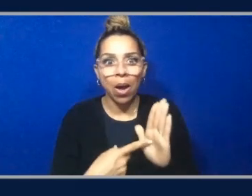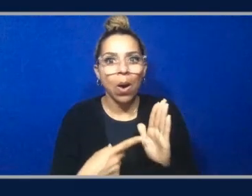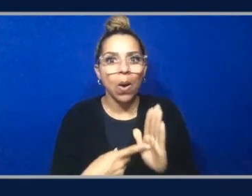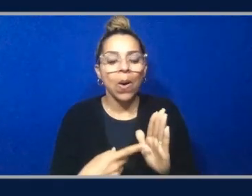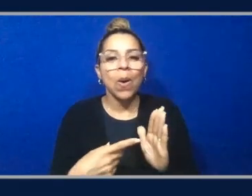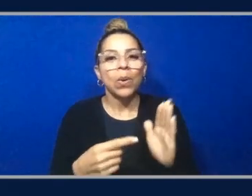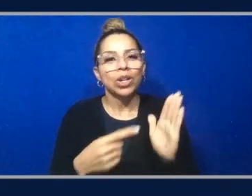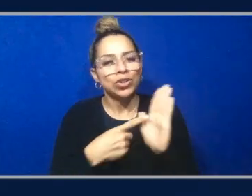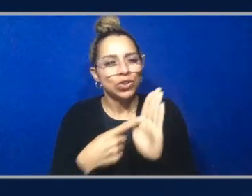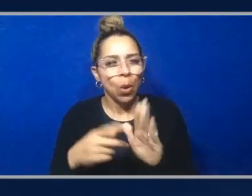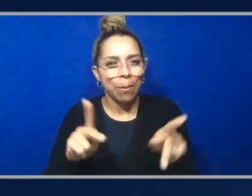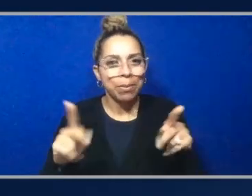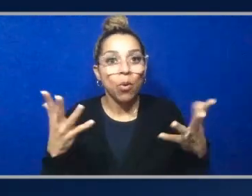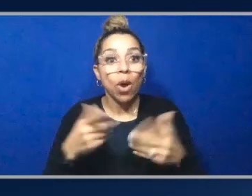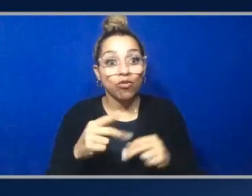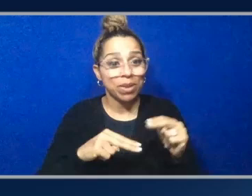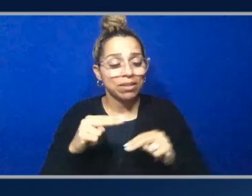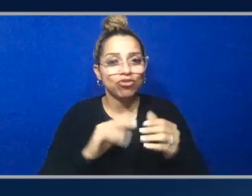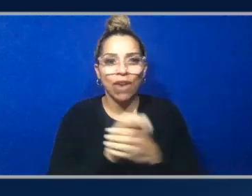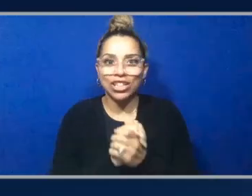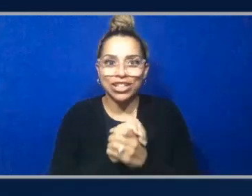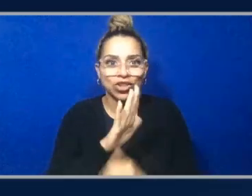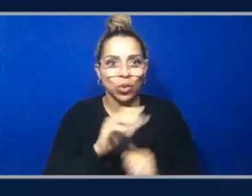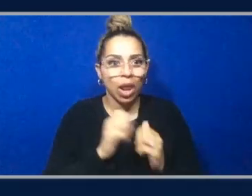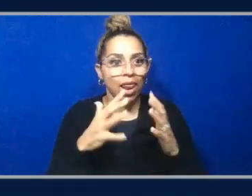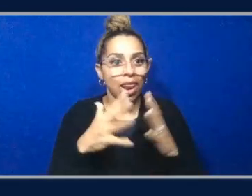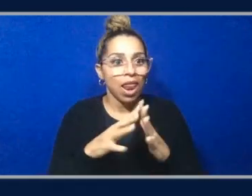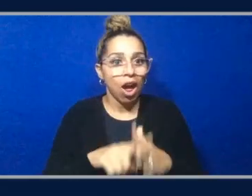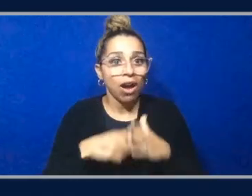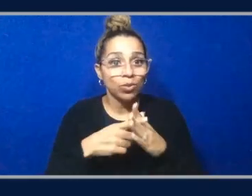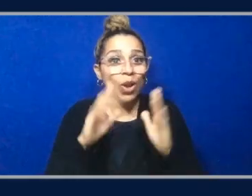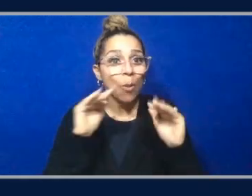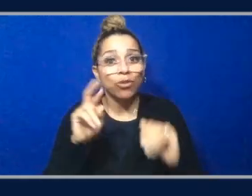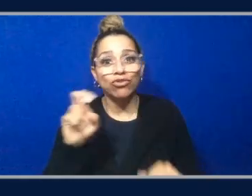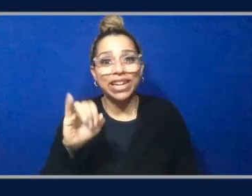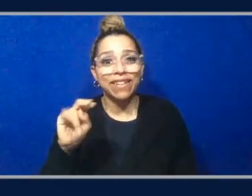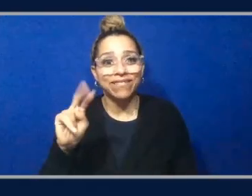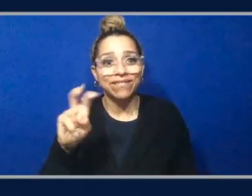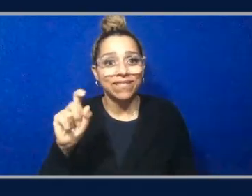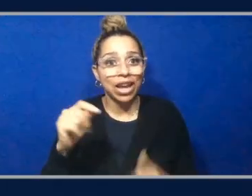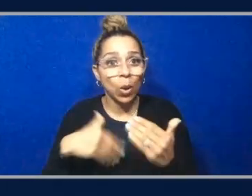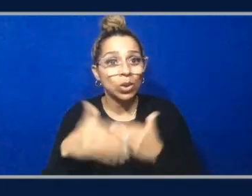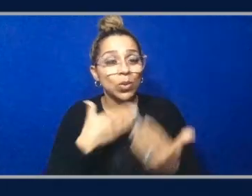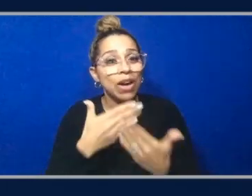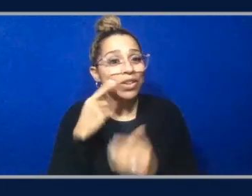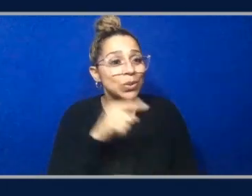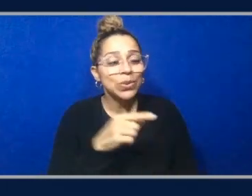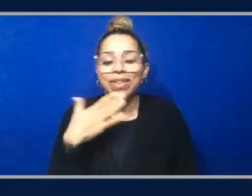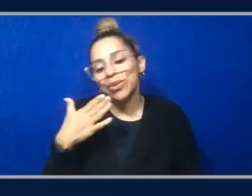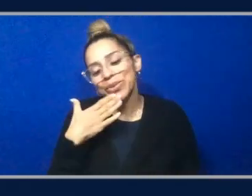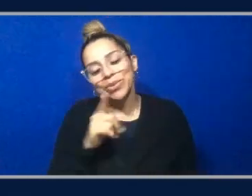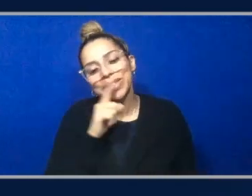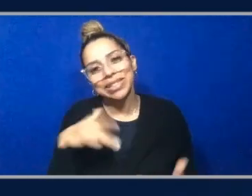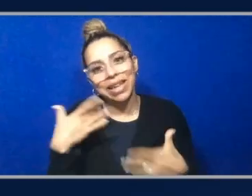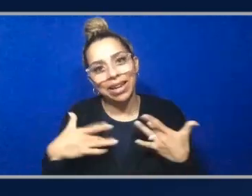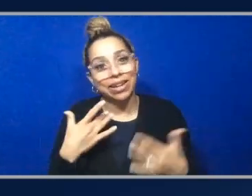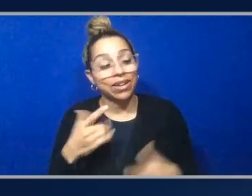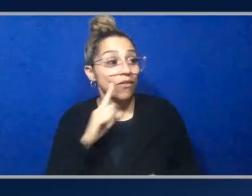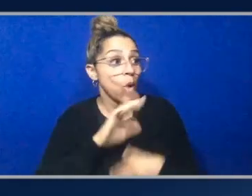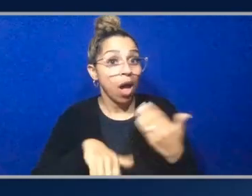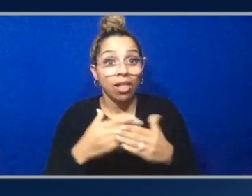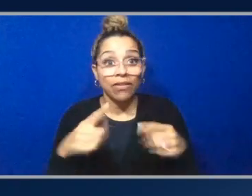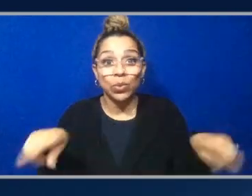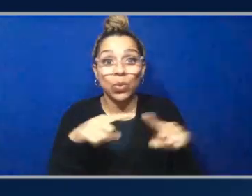built. Congratulations on your launch, and we hope that reInvent goes well for you. Thank you so much. I'm really excited. Yeah, and for all of you watching us